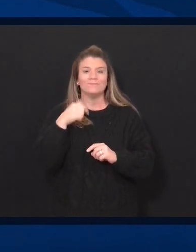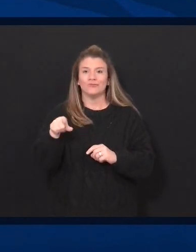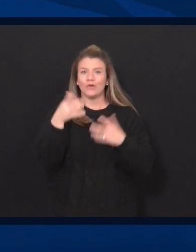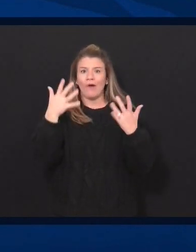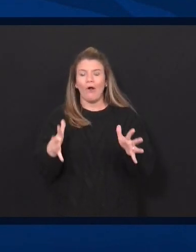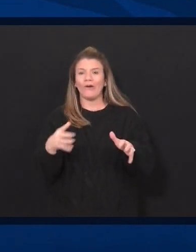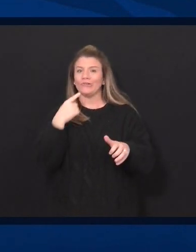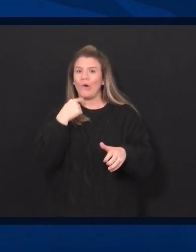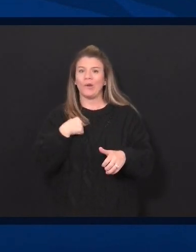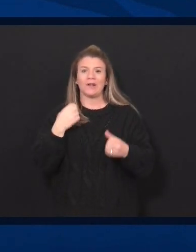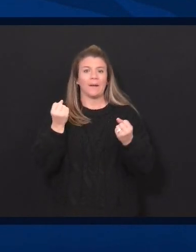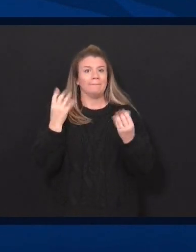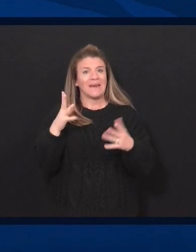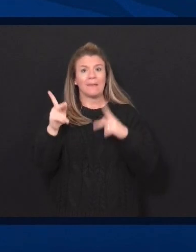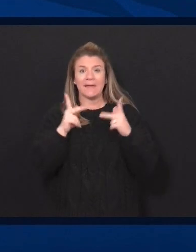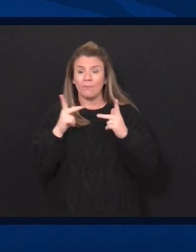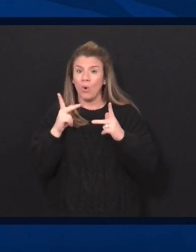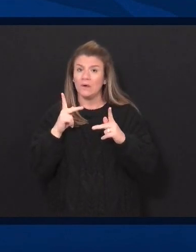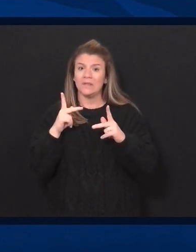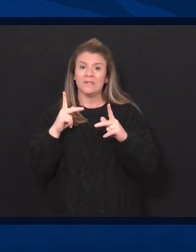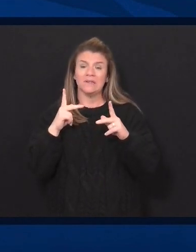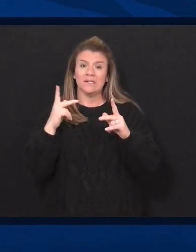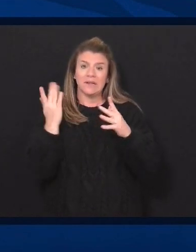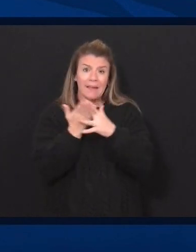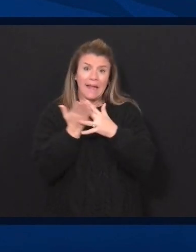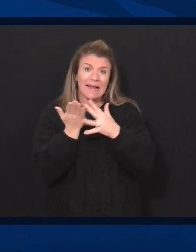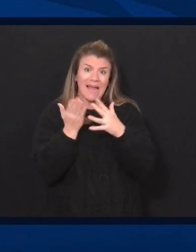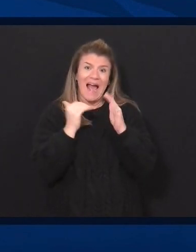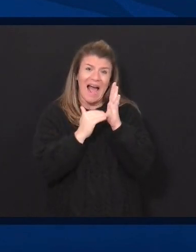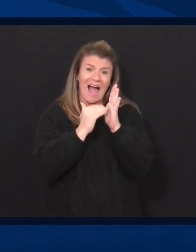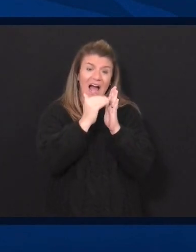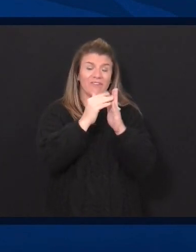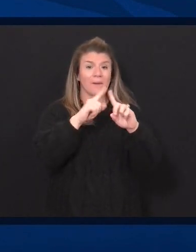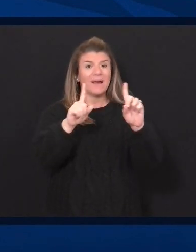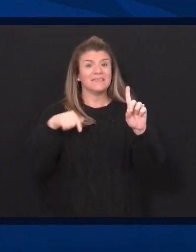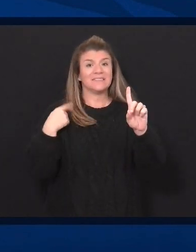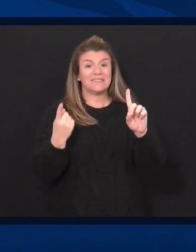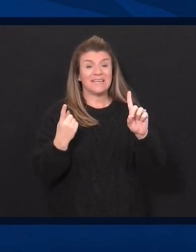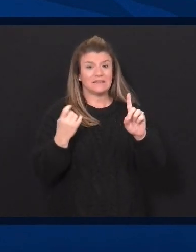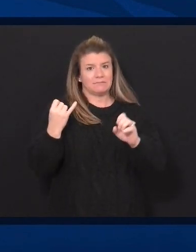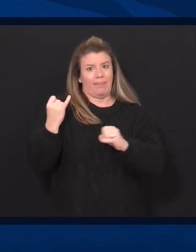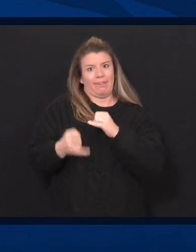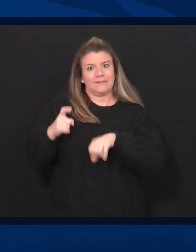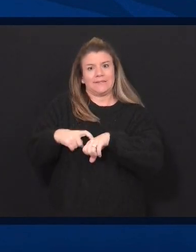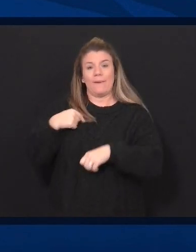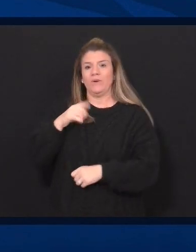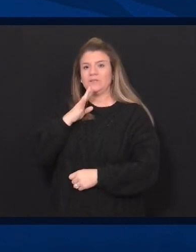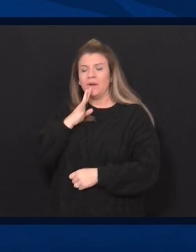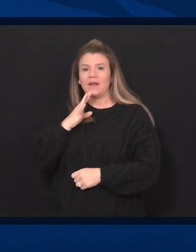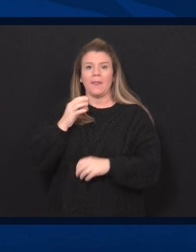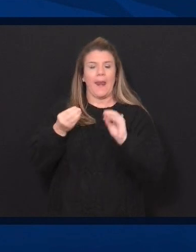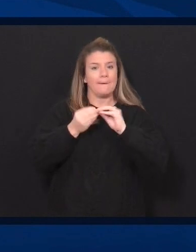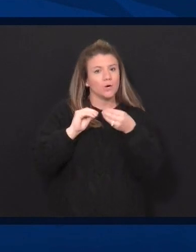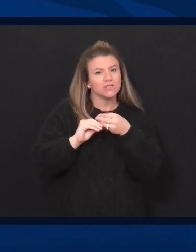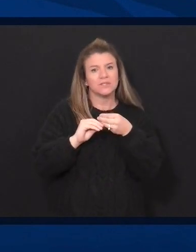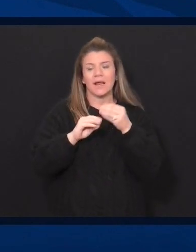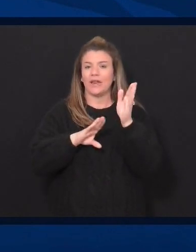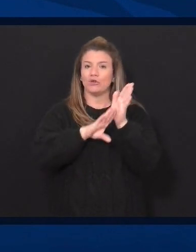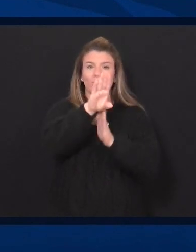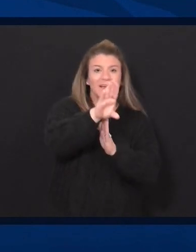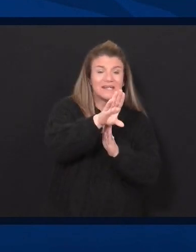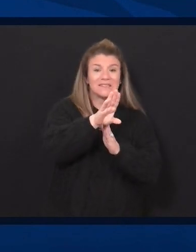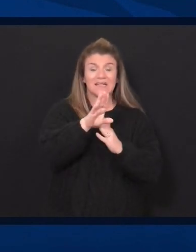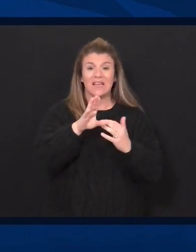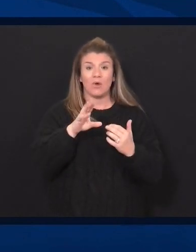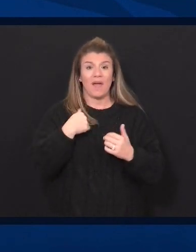claims and claim requests. But since we last talked about it, and since you guys talked about your numbers of 150